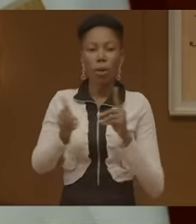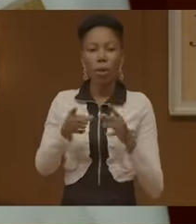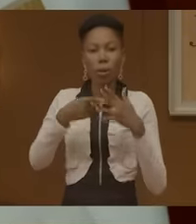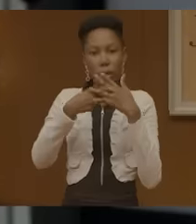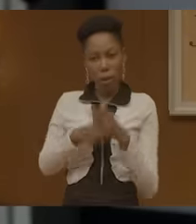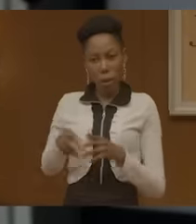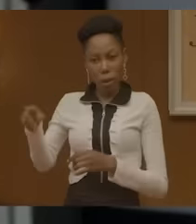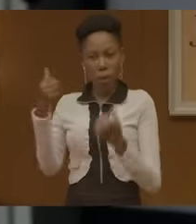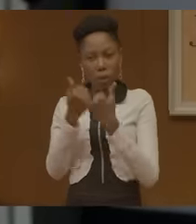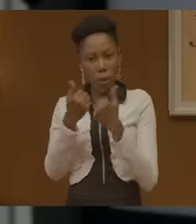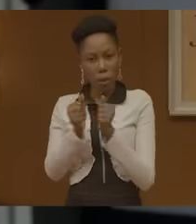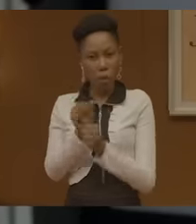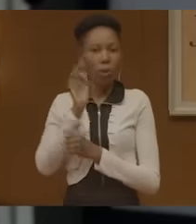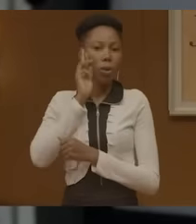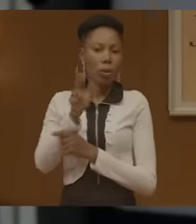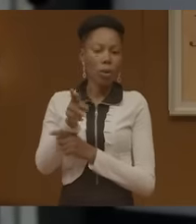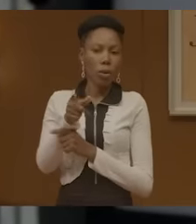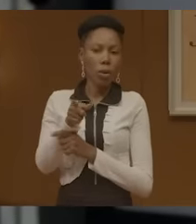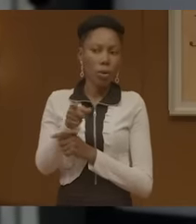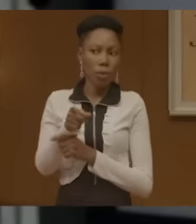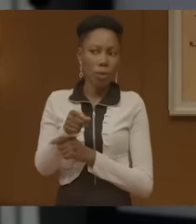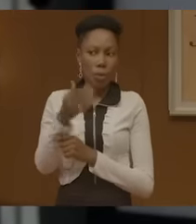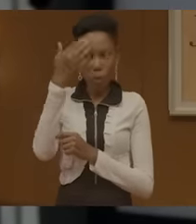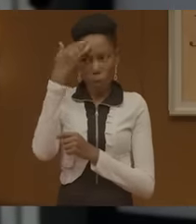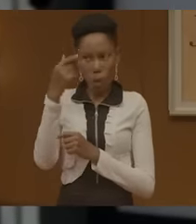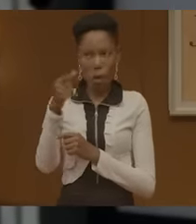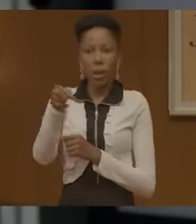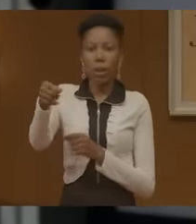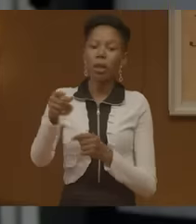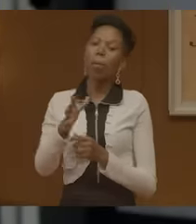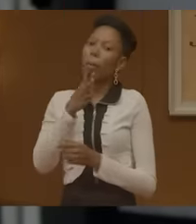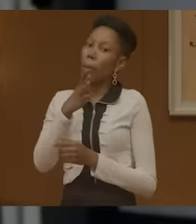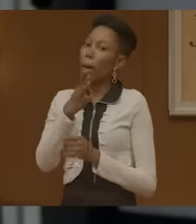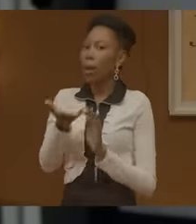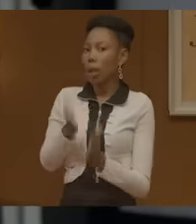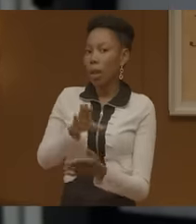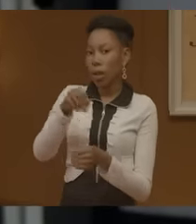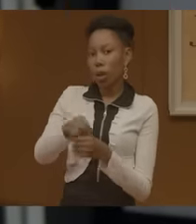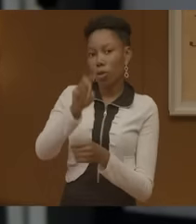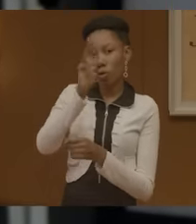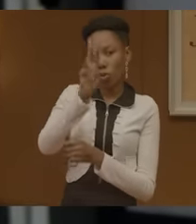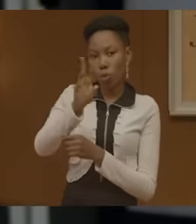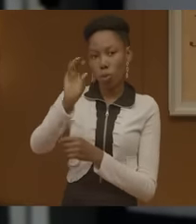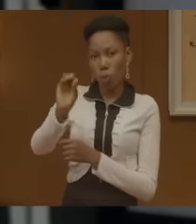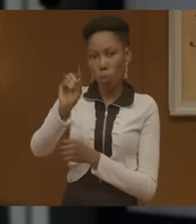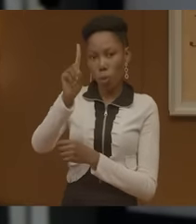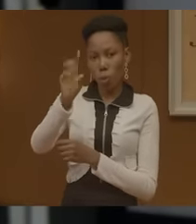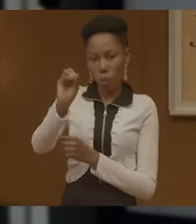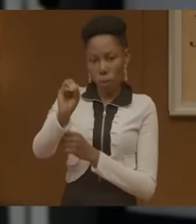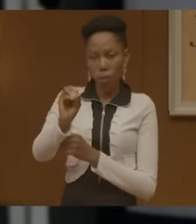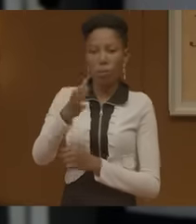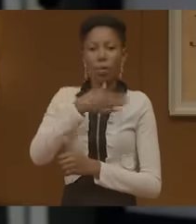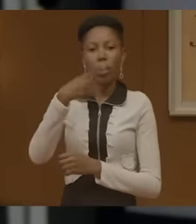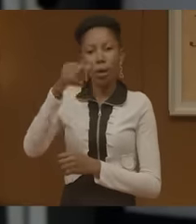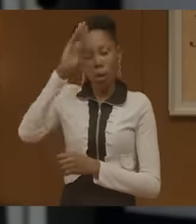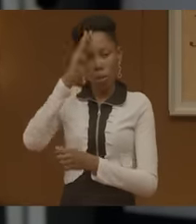It started immediately. I lost my mom in 2010. So the boy was staying with my mom